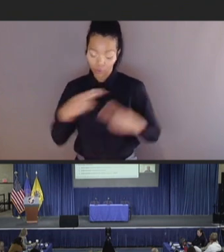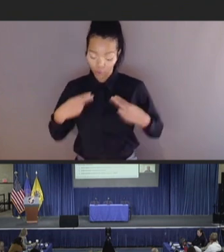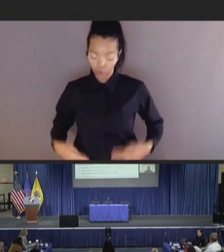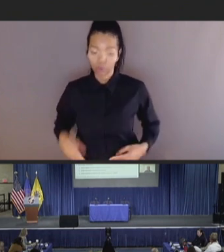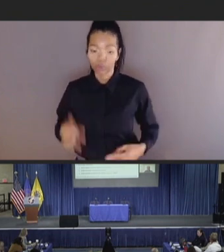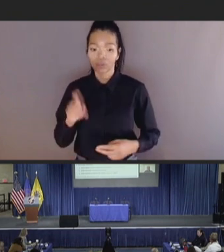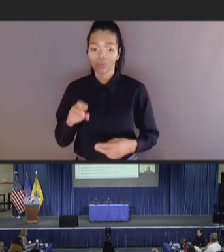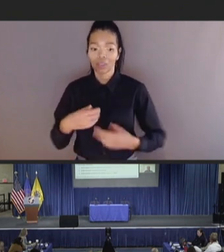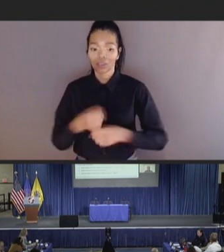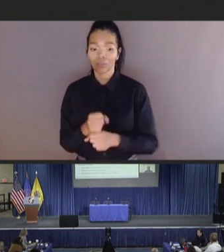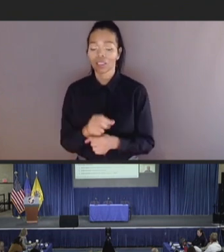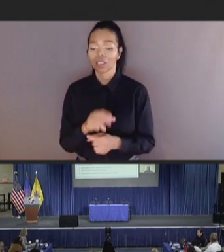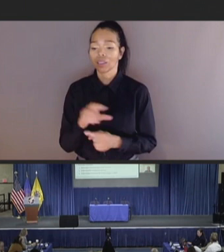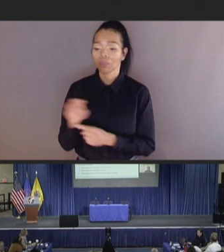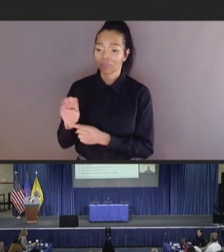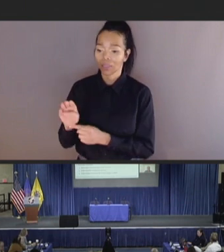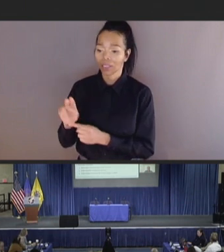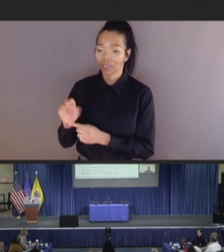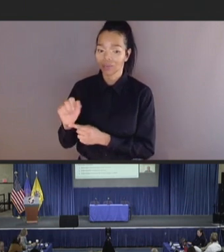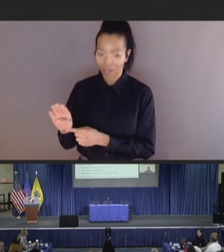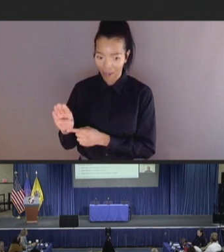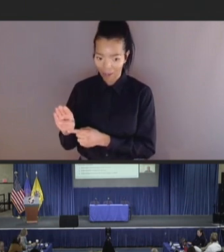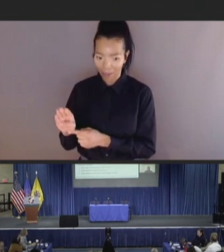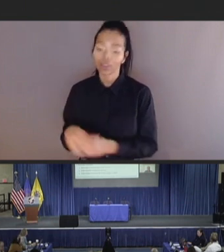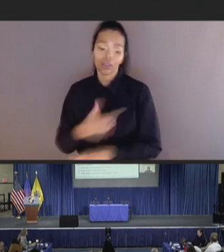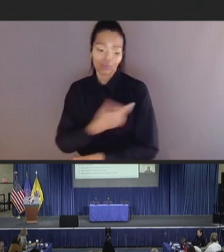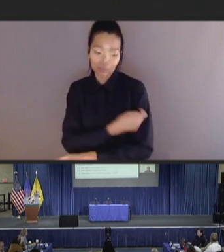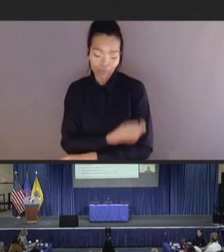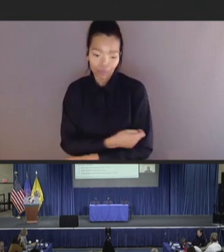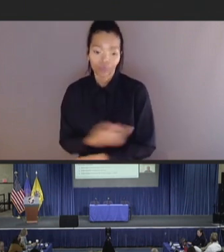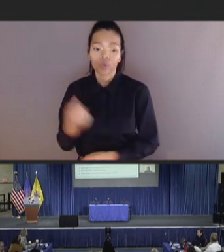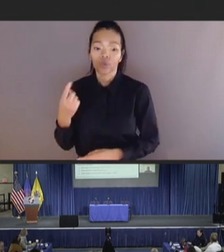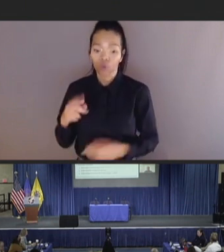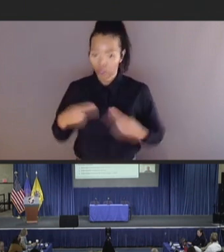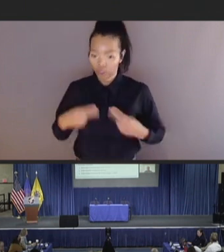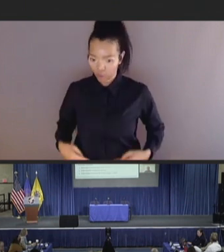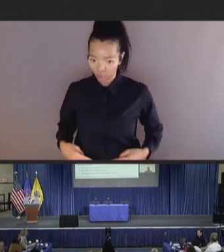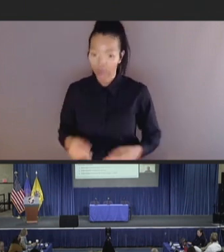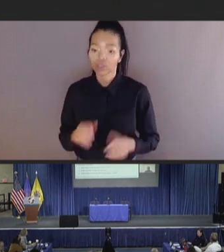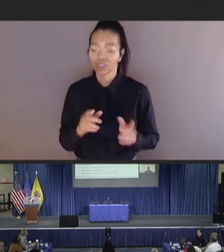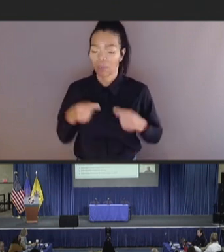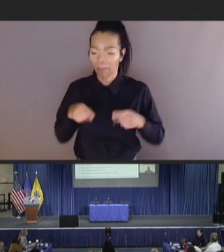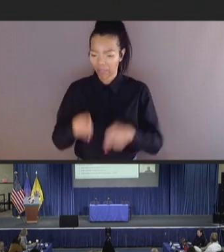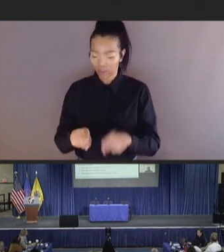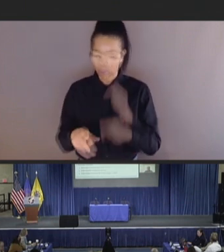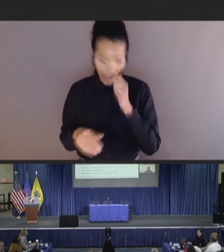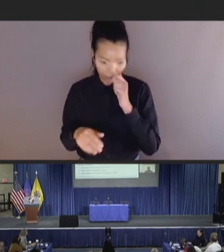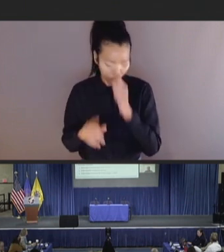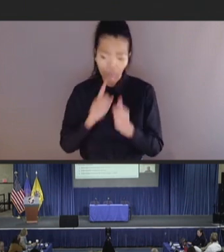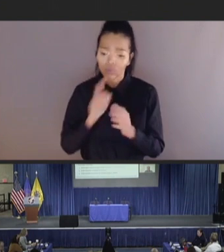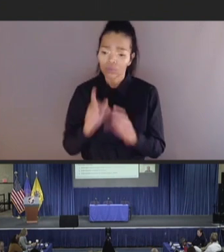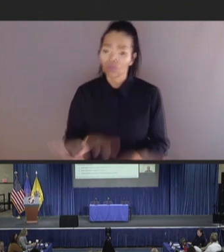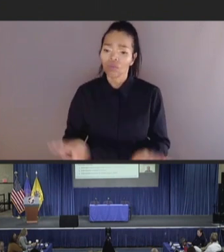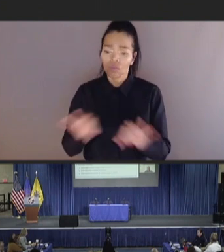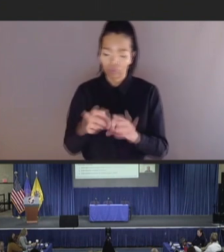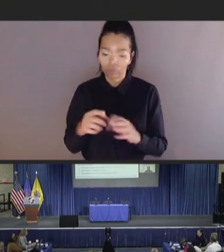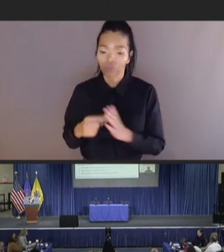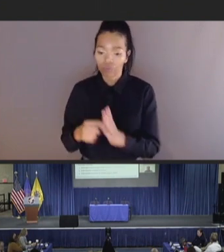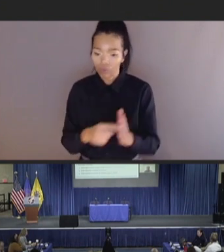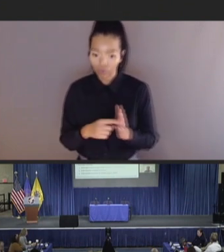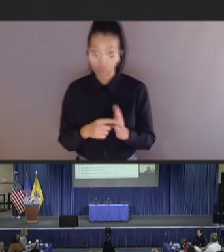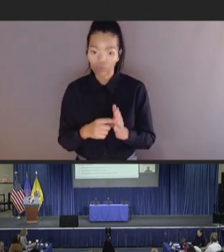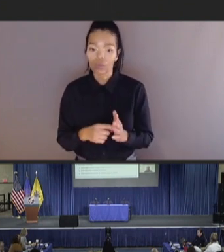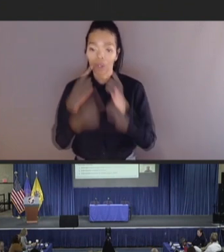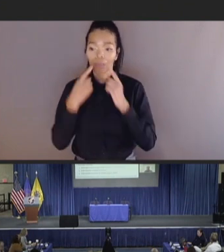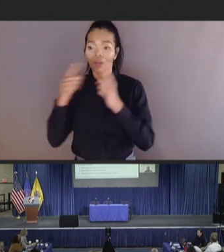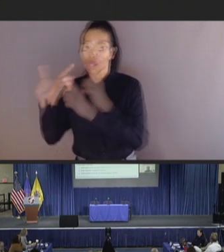in parallel. And I have this line at the bottom is that in addition, we think it's really important to establish these milestones,